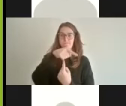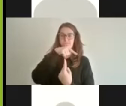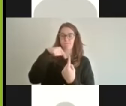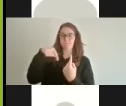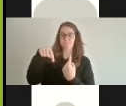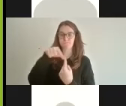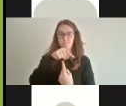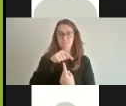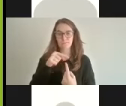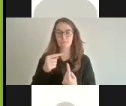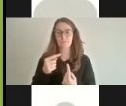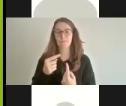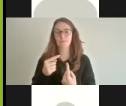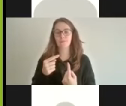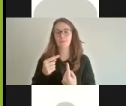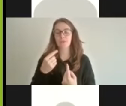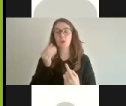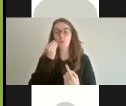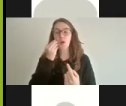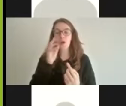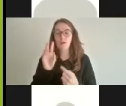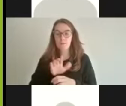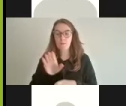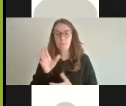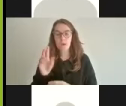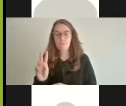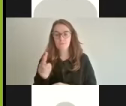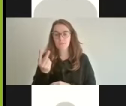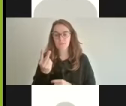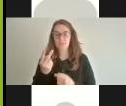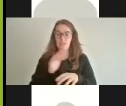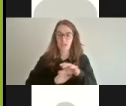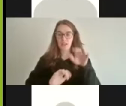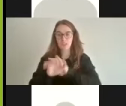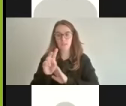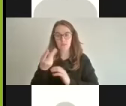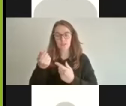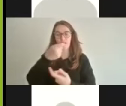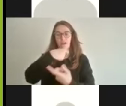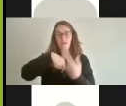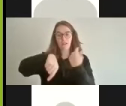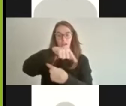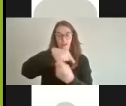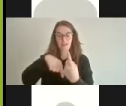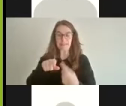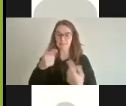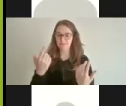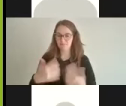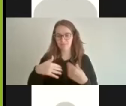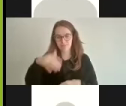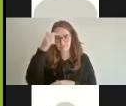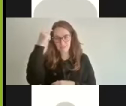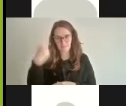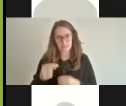not just the right and not just the left hand, it's both crossing. So this is a very, very